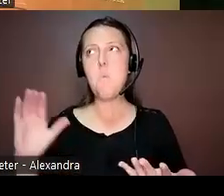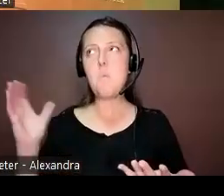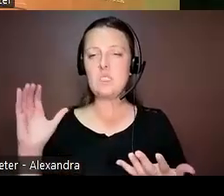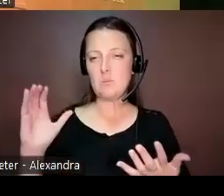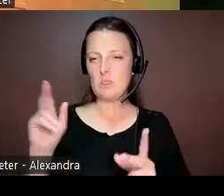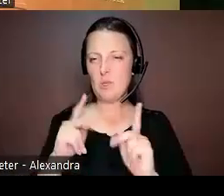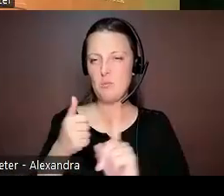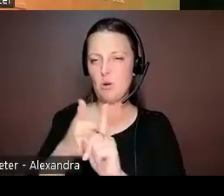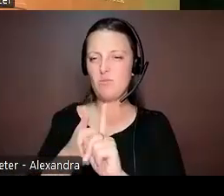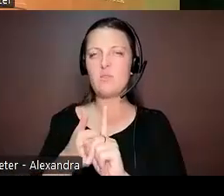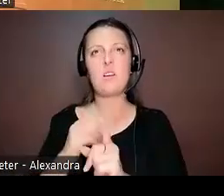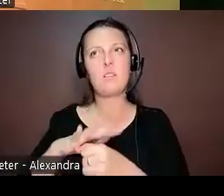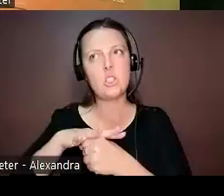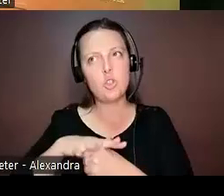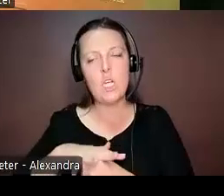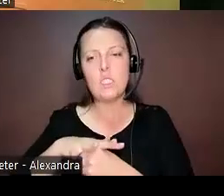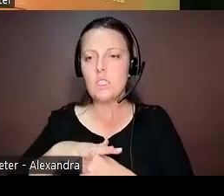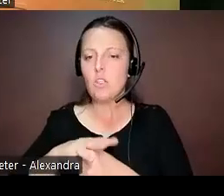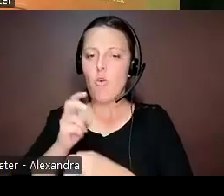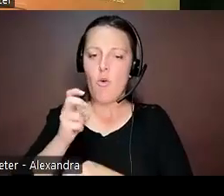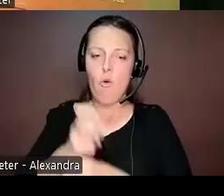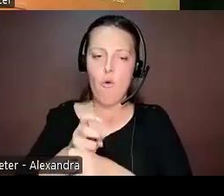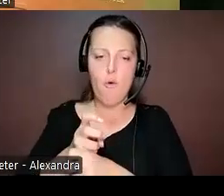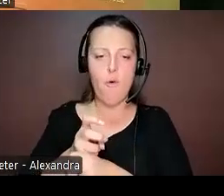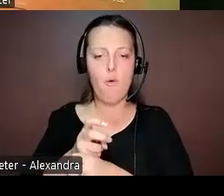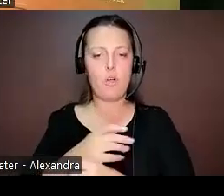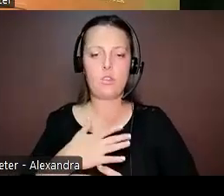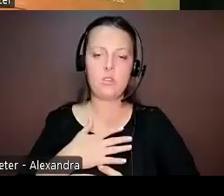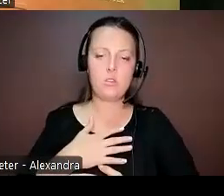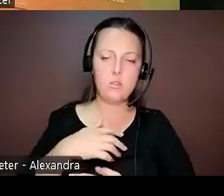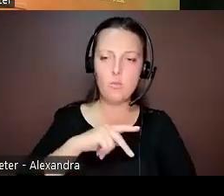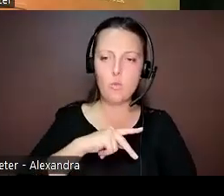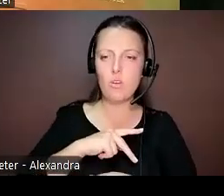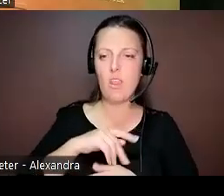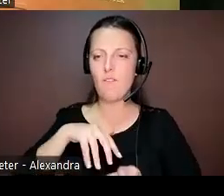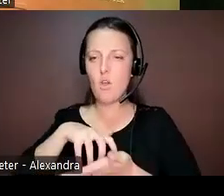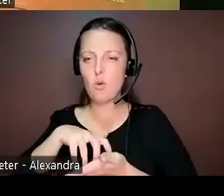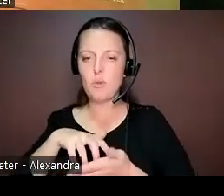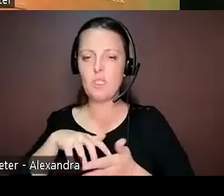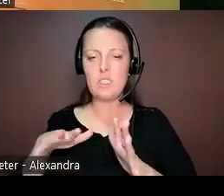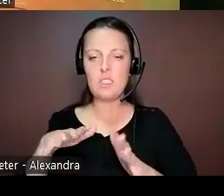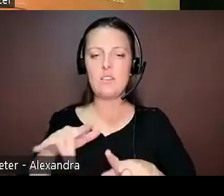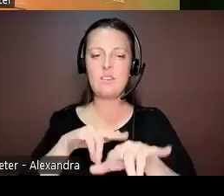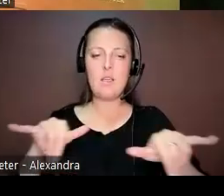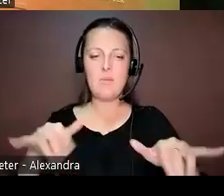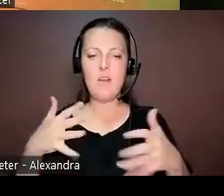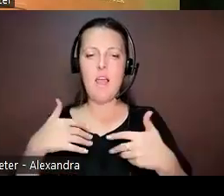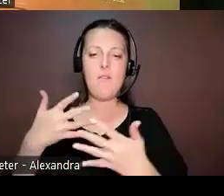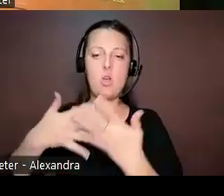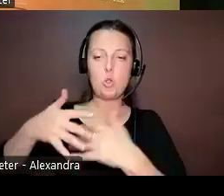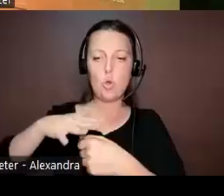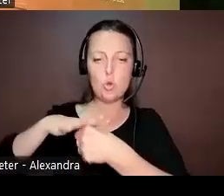personality vulnerability along with the social stressors of not having somebody to support you, as well